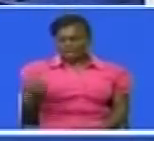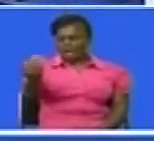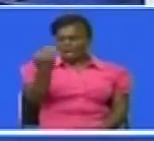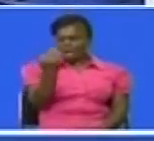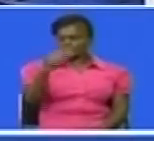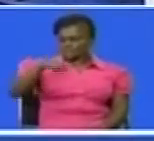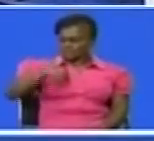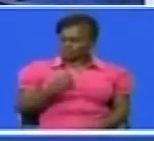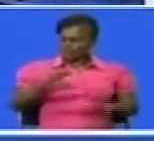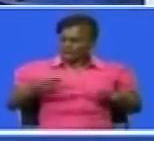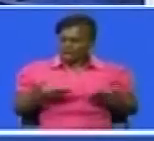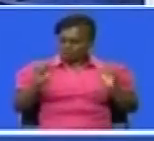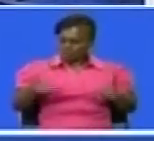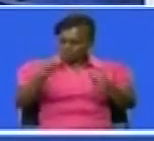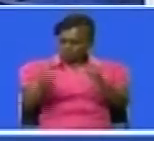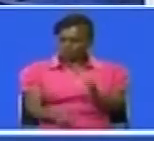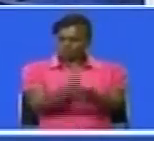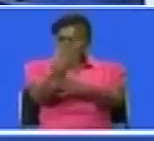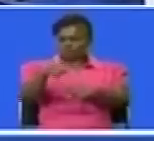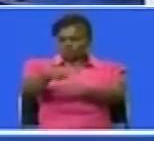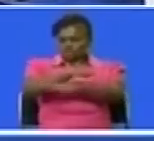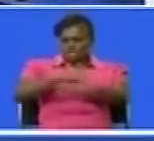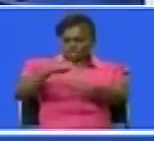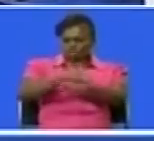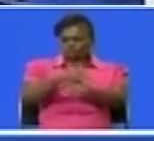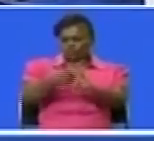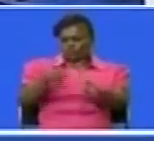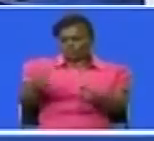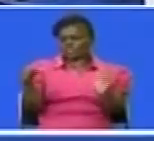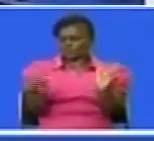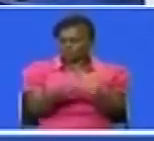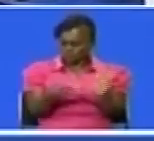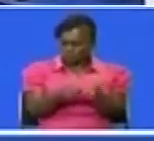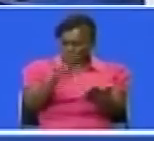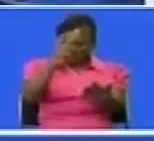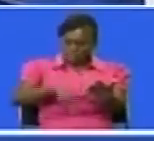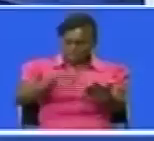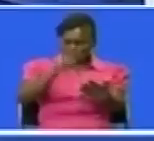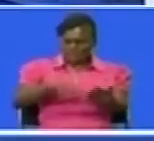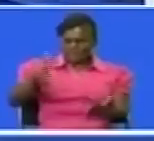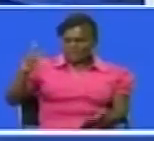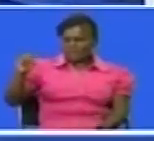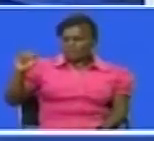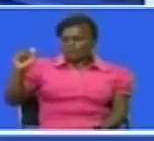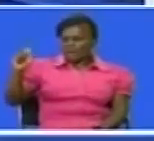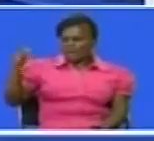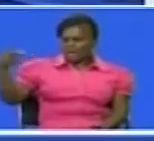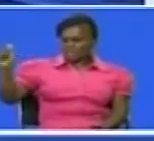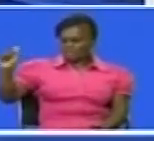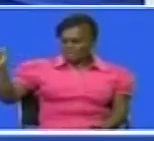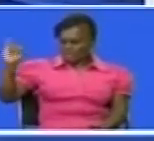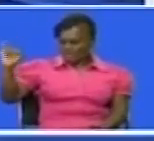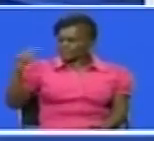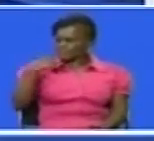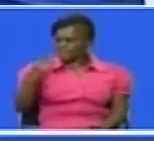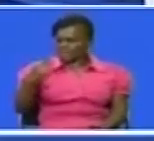is, how do we create a nation out of disparate tribes? If you read Wangari Maathai's book, Unbowed, she actually clearly